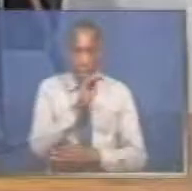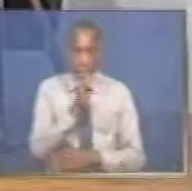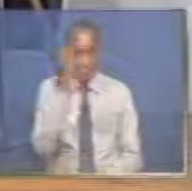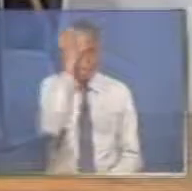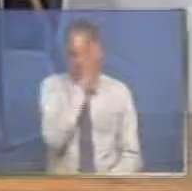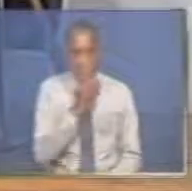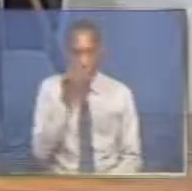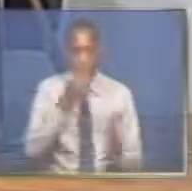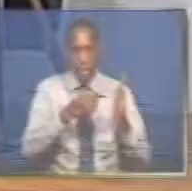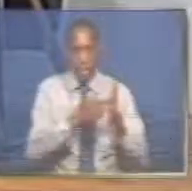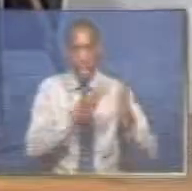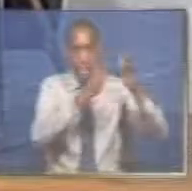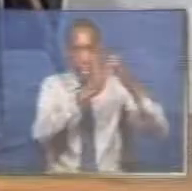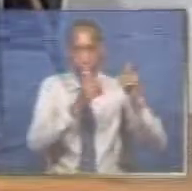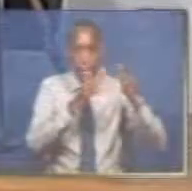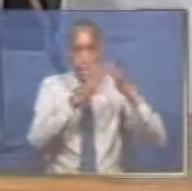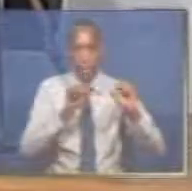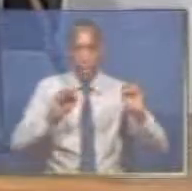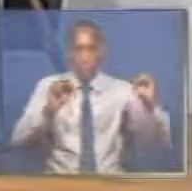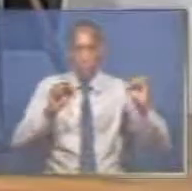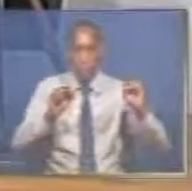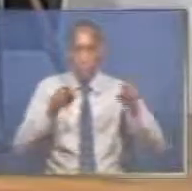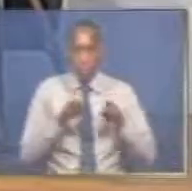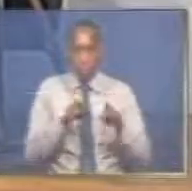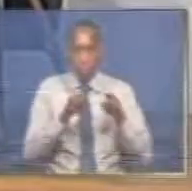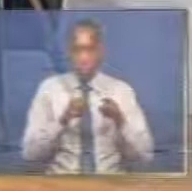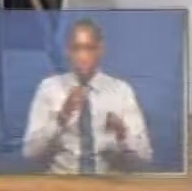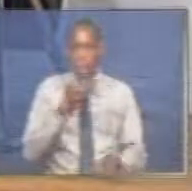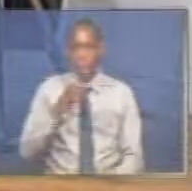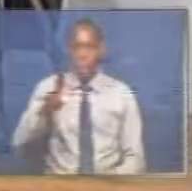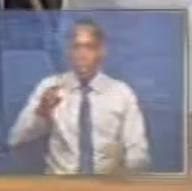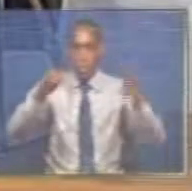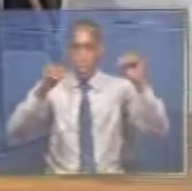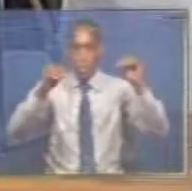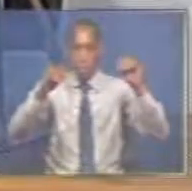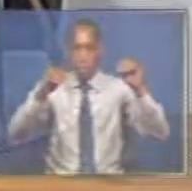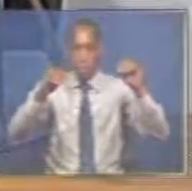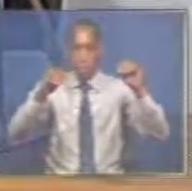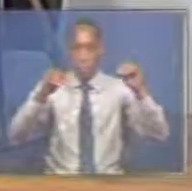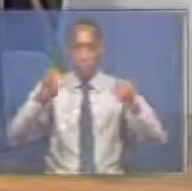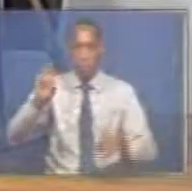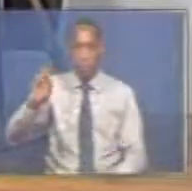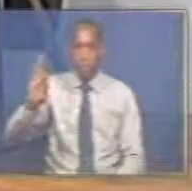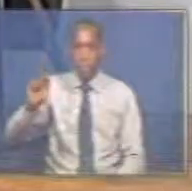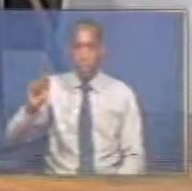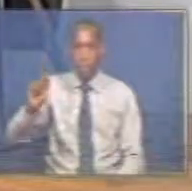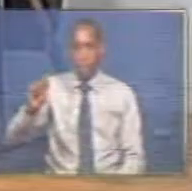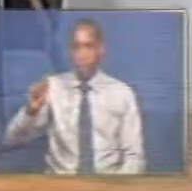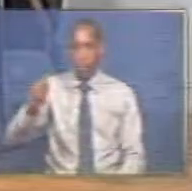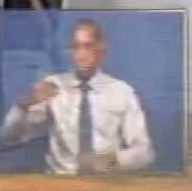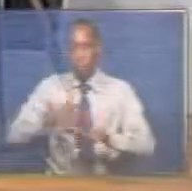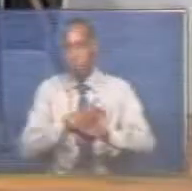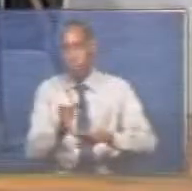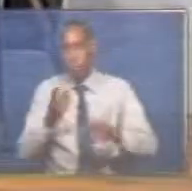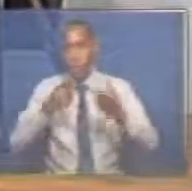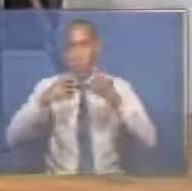League. Arsenal fans have, of course, been making a mockery of United, you know, qualifying for the Champions League through the back door, yeah, by winning